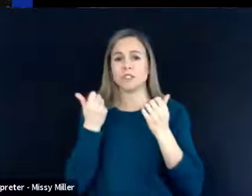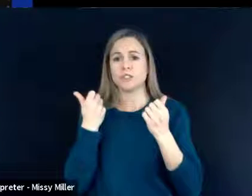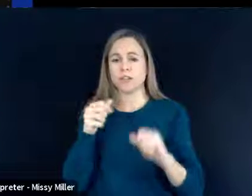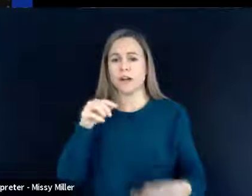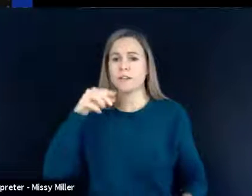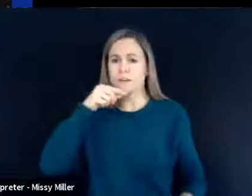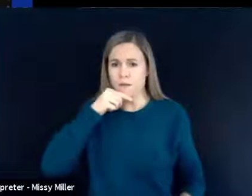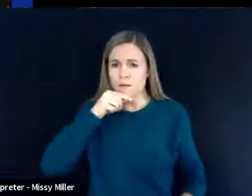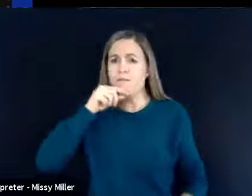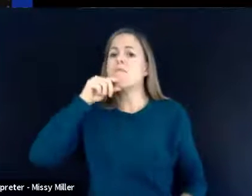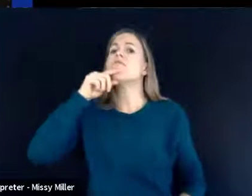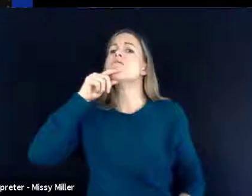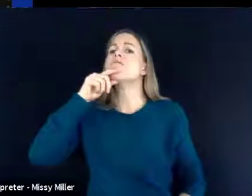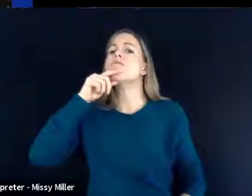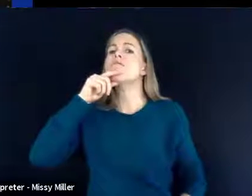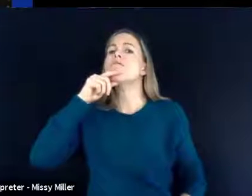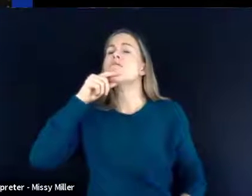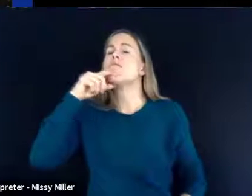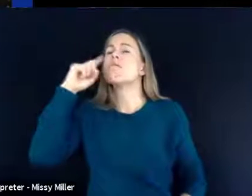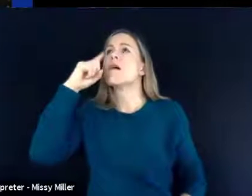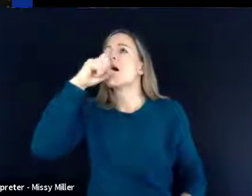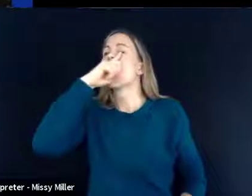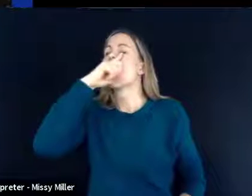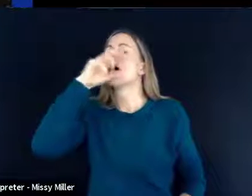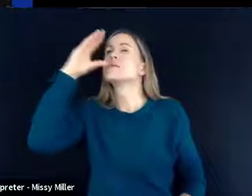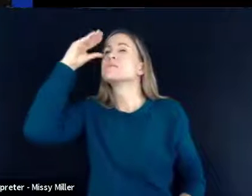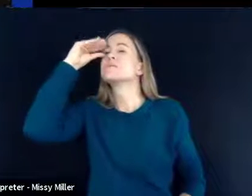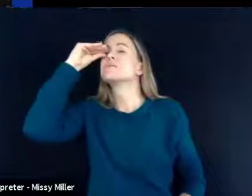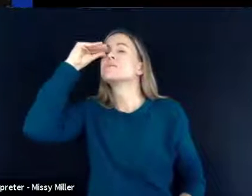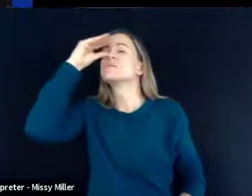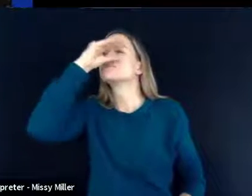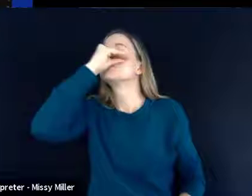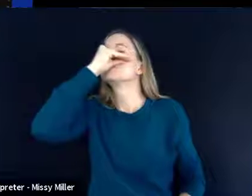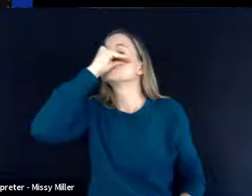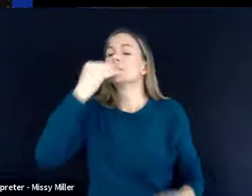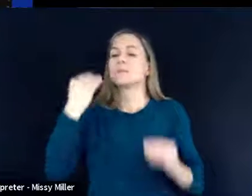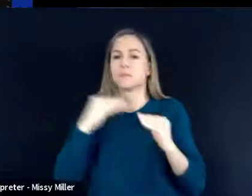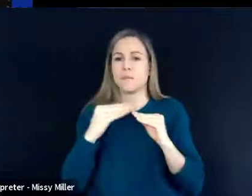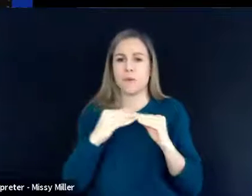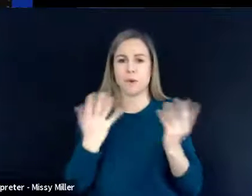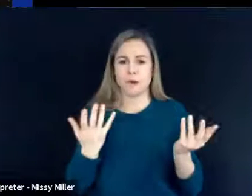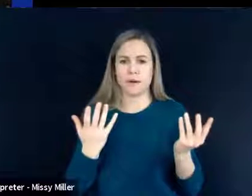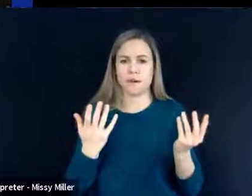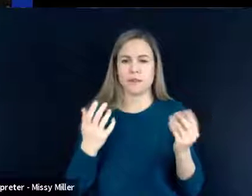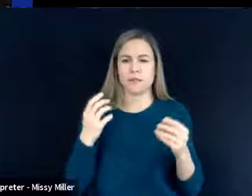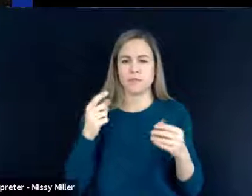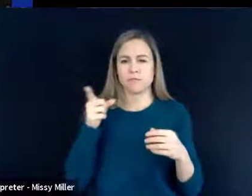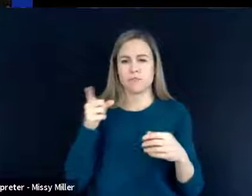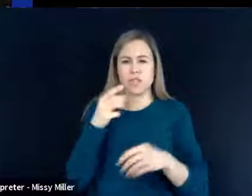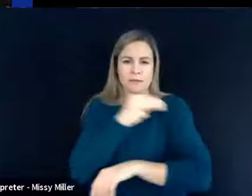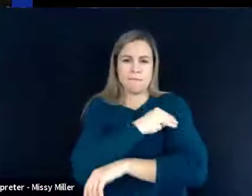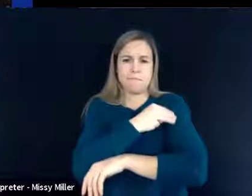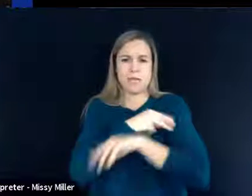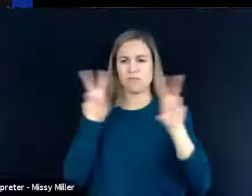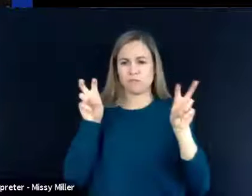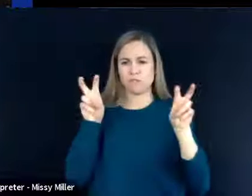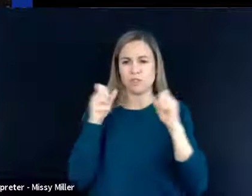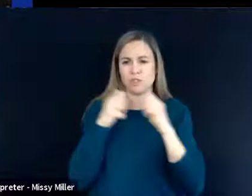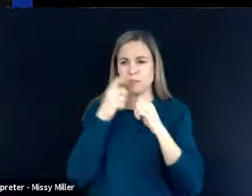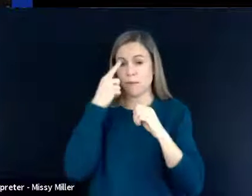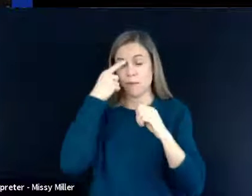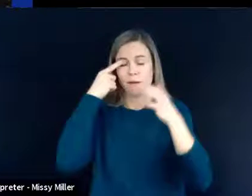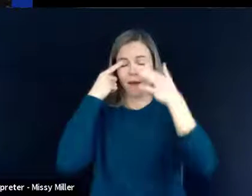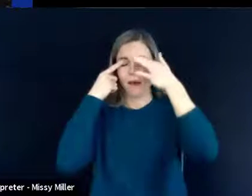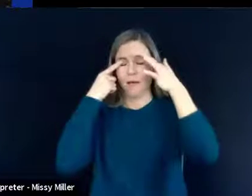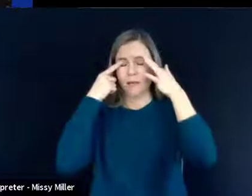out her chin, which makes her eyes close because she has muscle issues with her eyelids, but she wanted